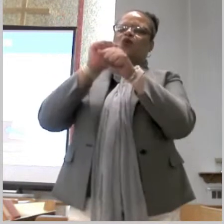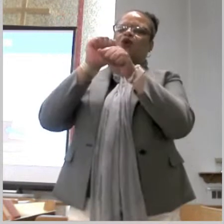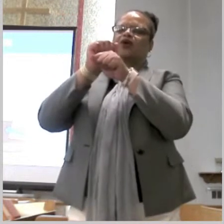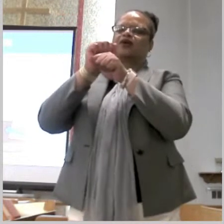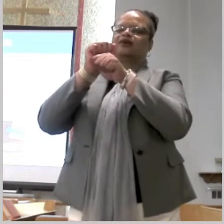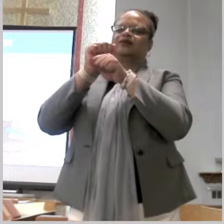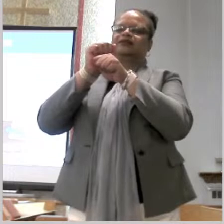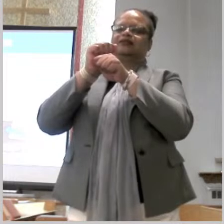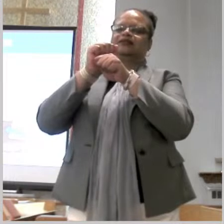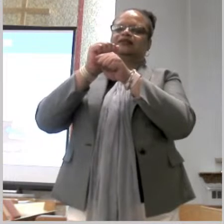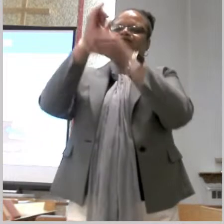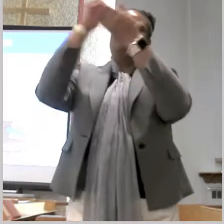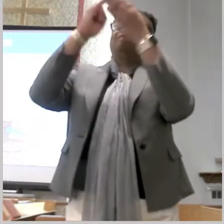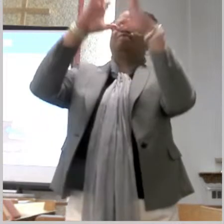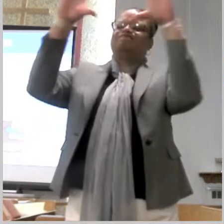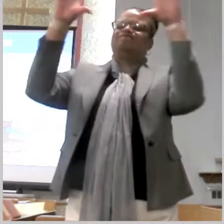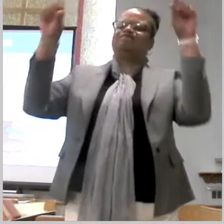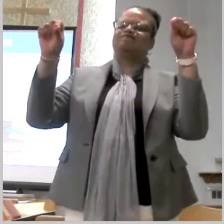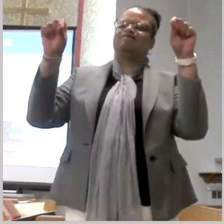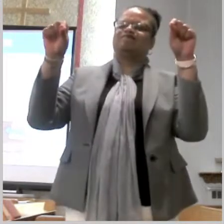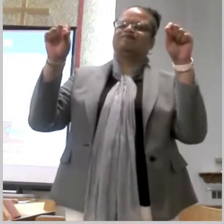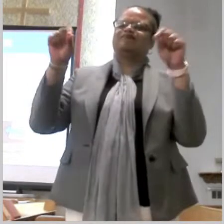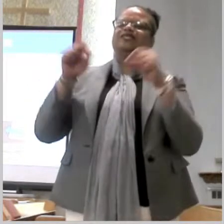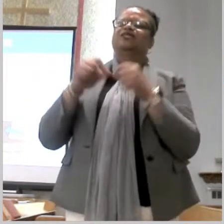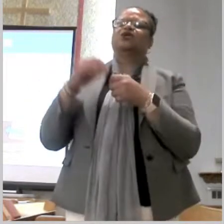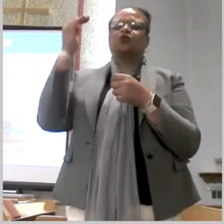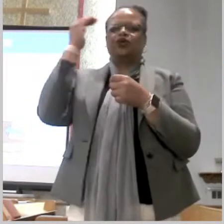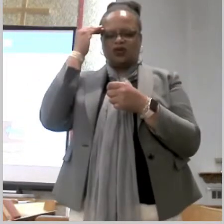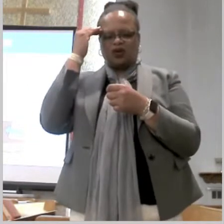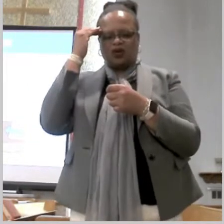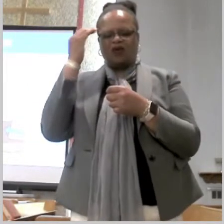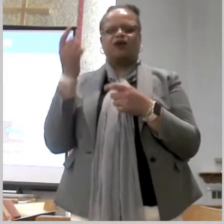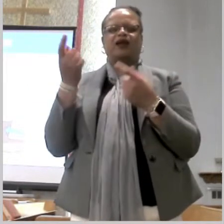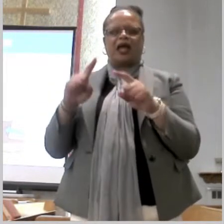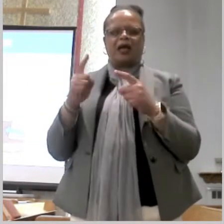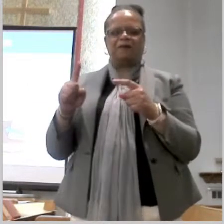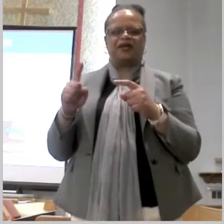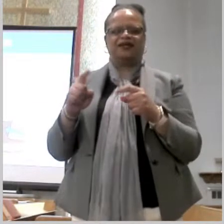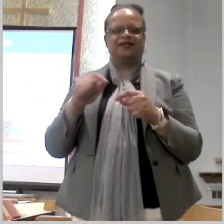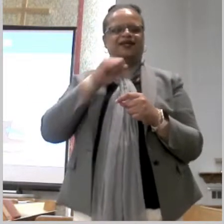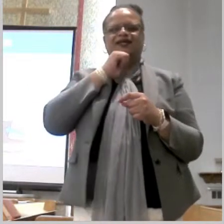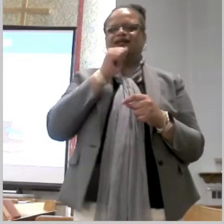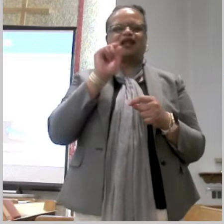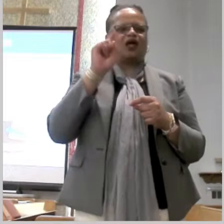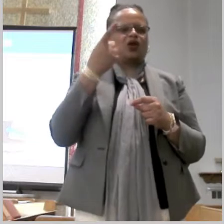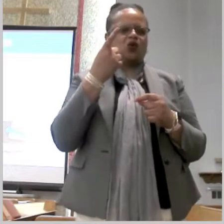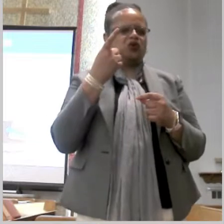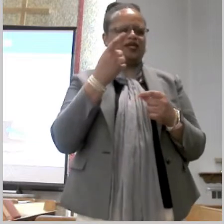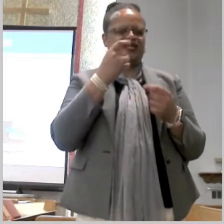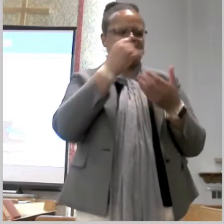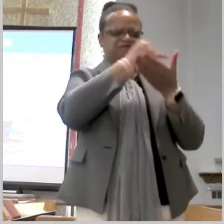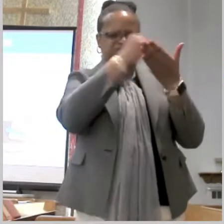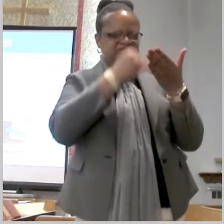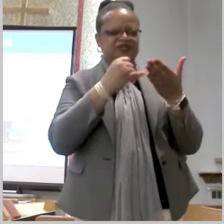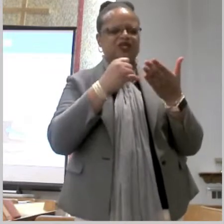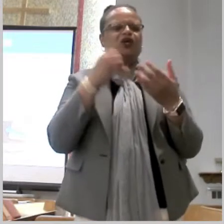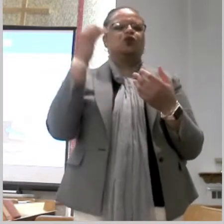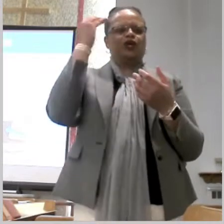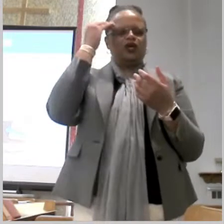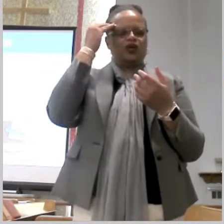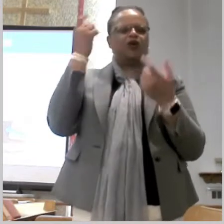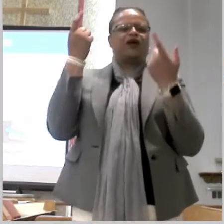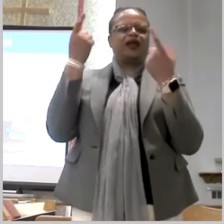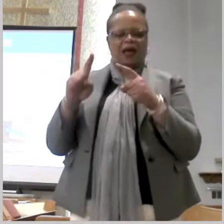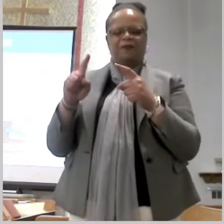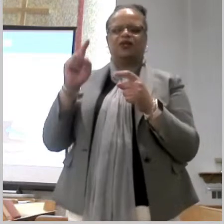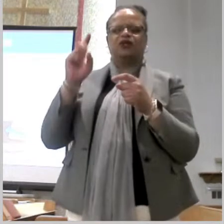portrait was actually took place. It was not just a painting that we can marvel at, but it was